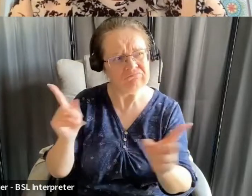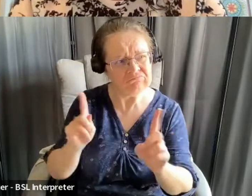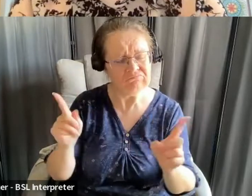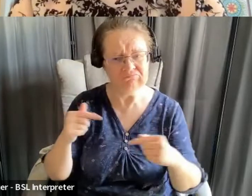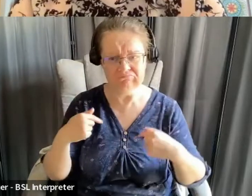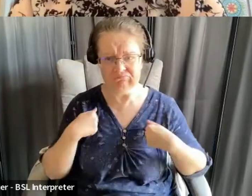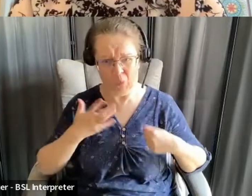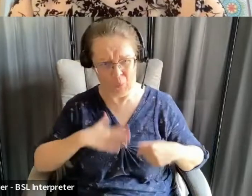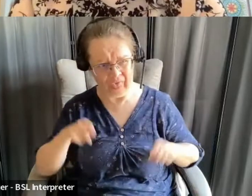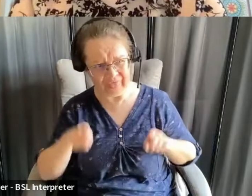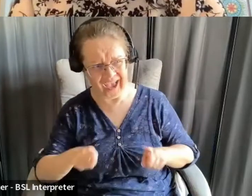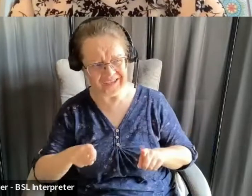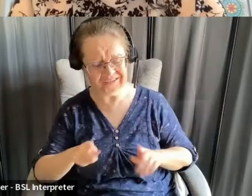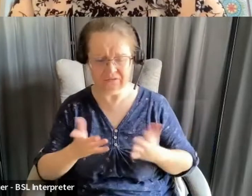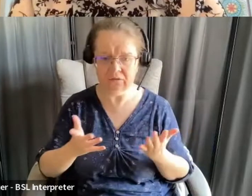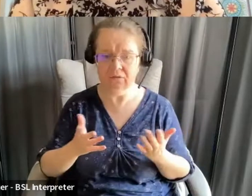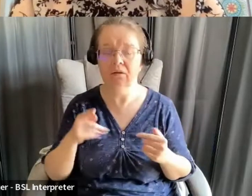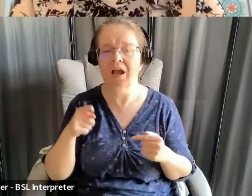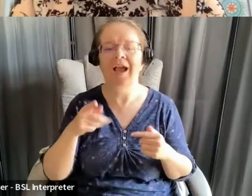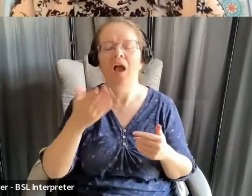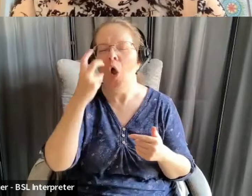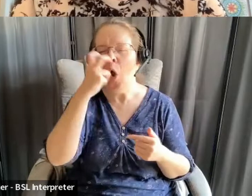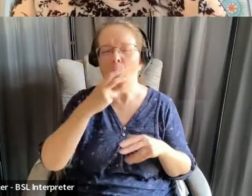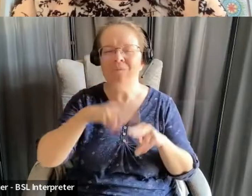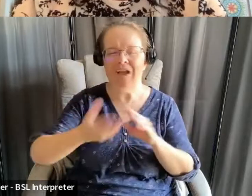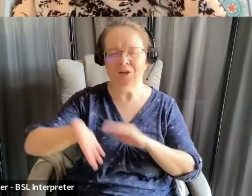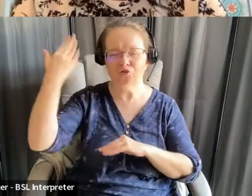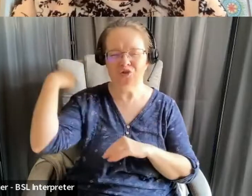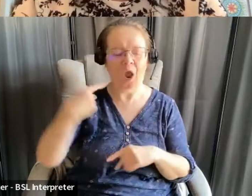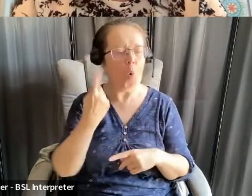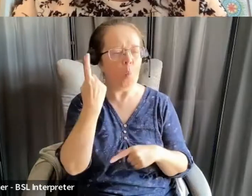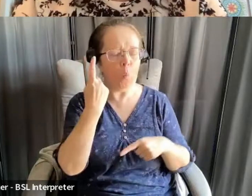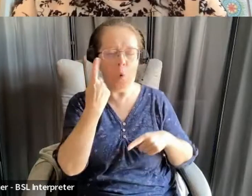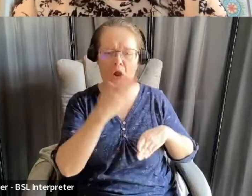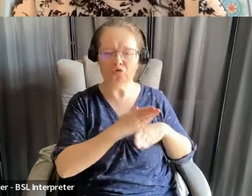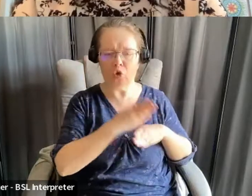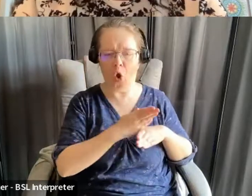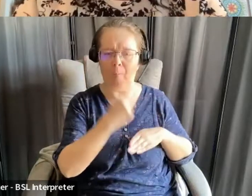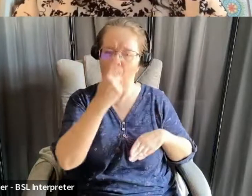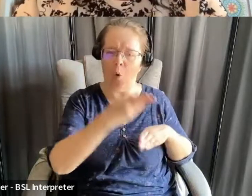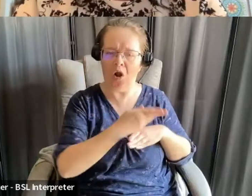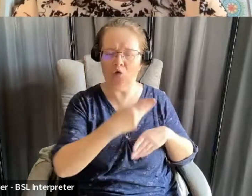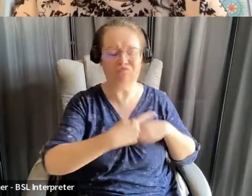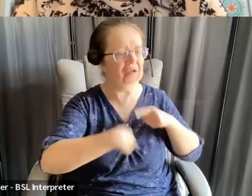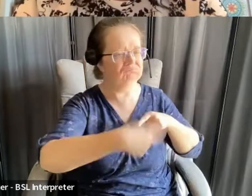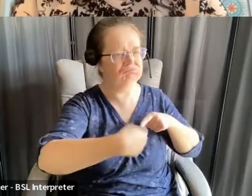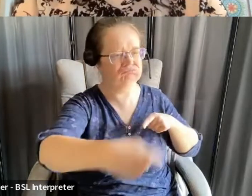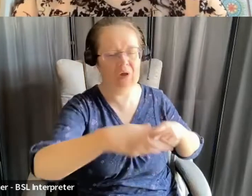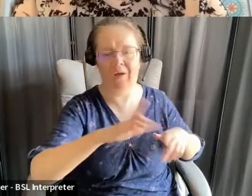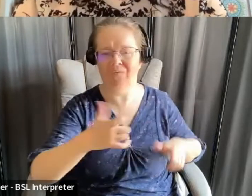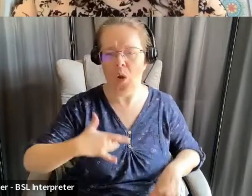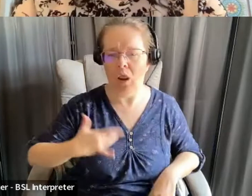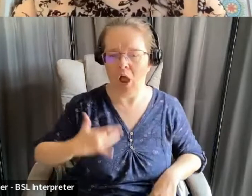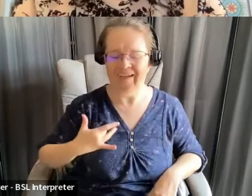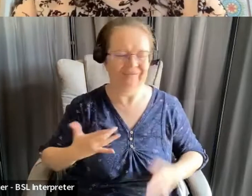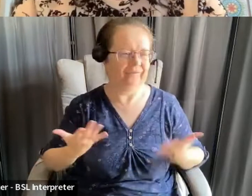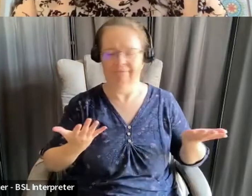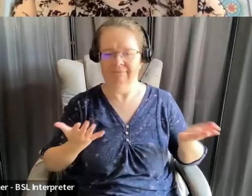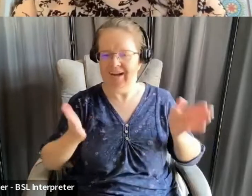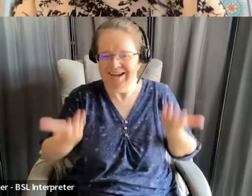mean, you know, it's gone are those days where we stay in one job or one career. You've had a few career